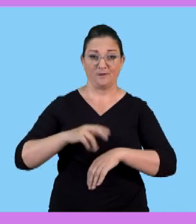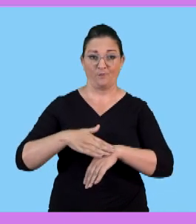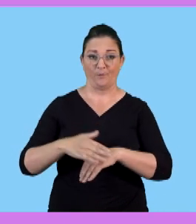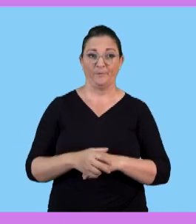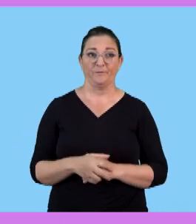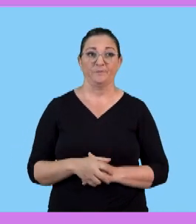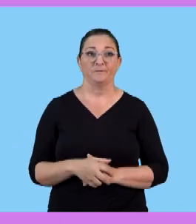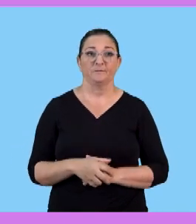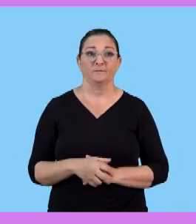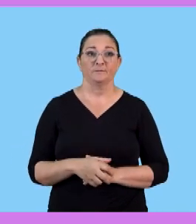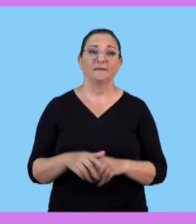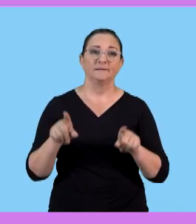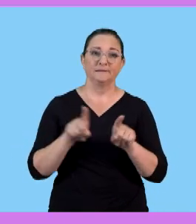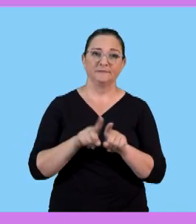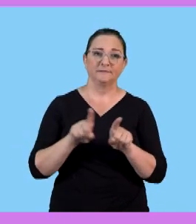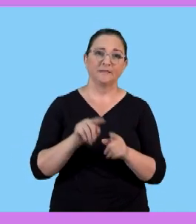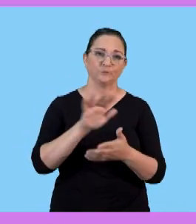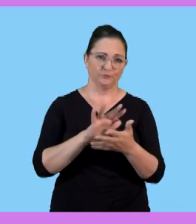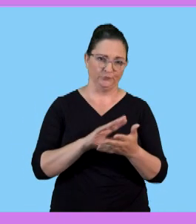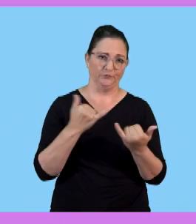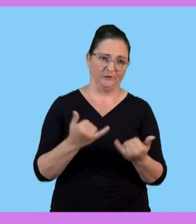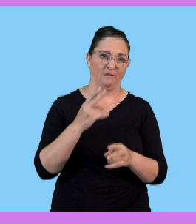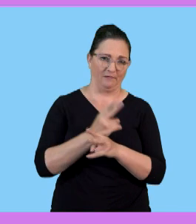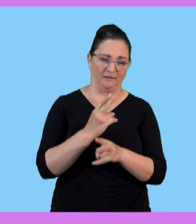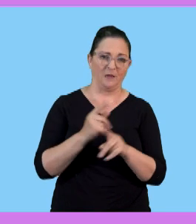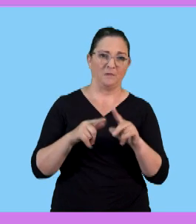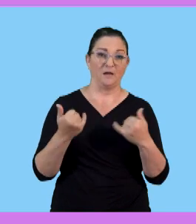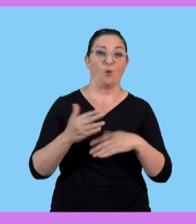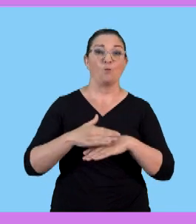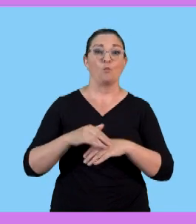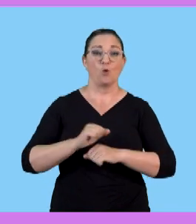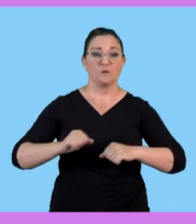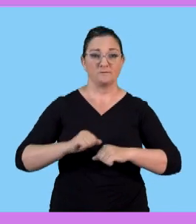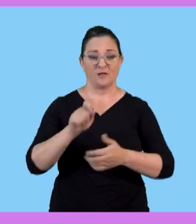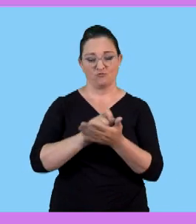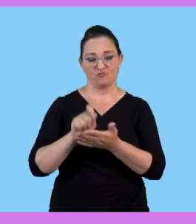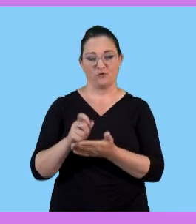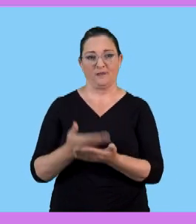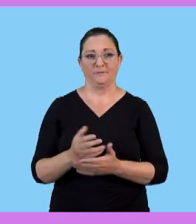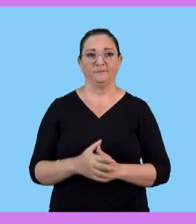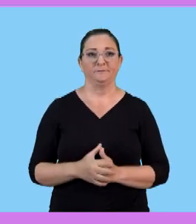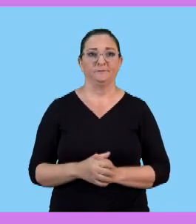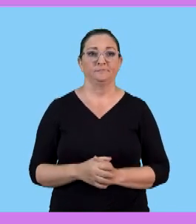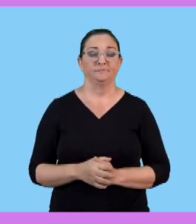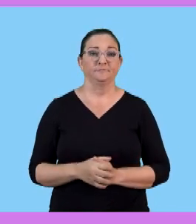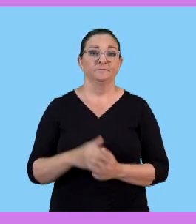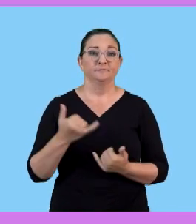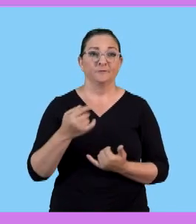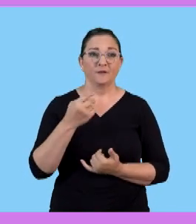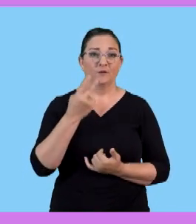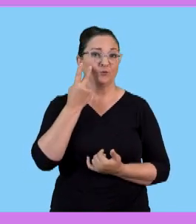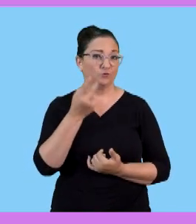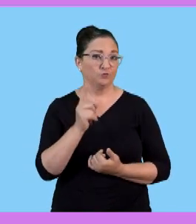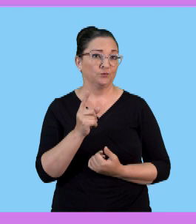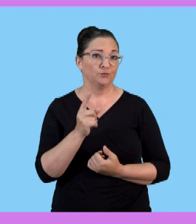Okay. Right, so here's the same scenario. Okay, there we have enough space now. So when I